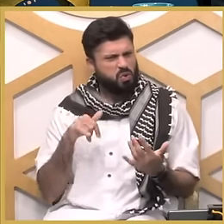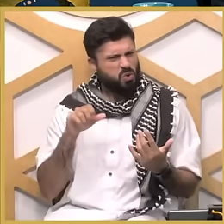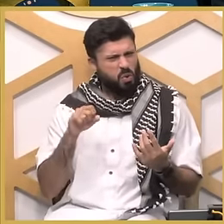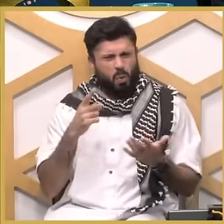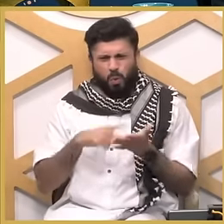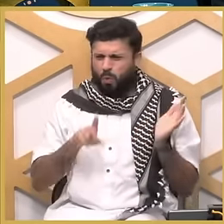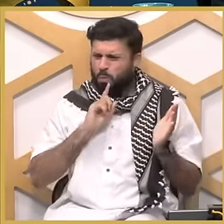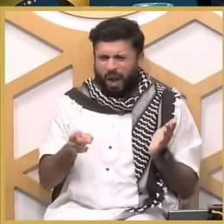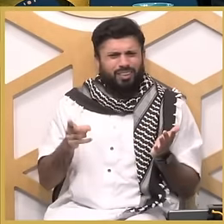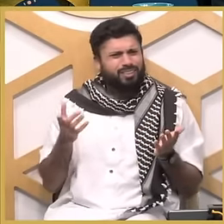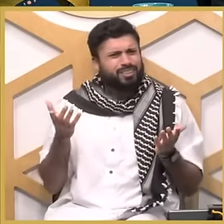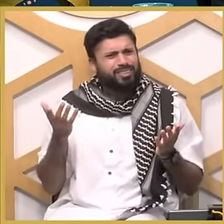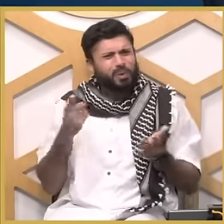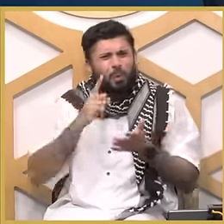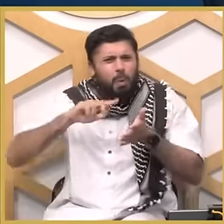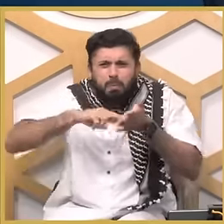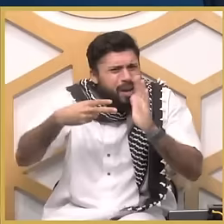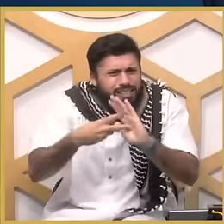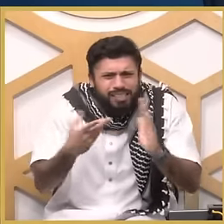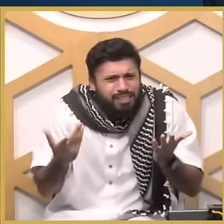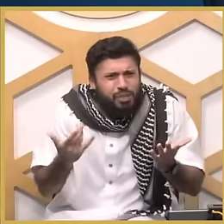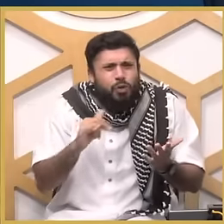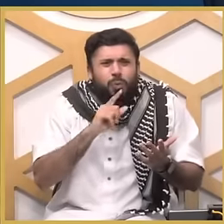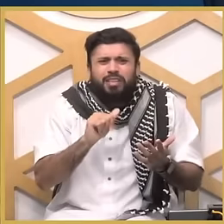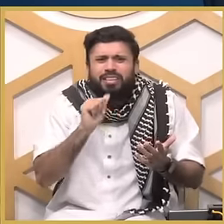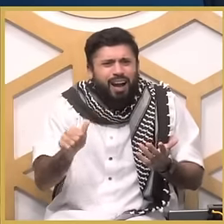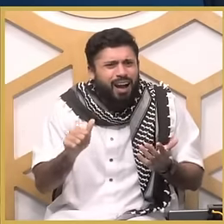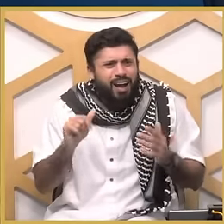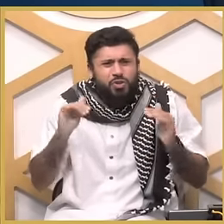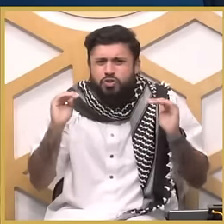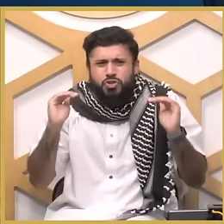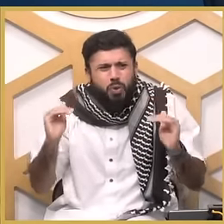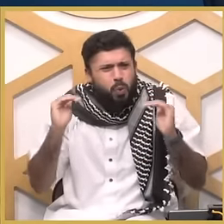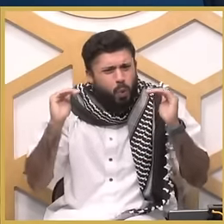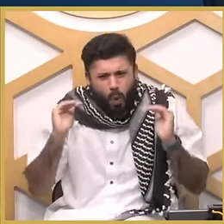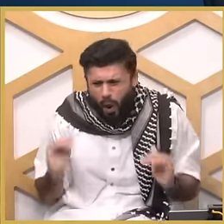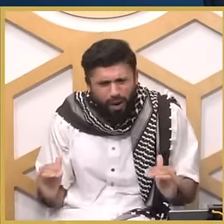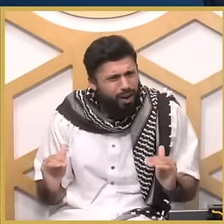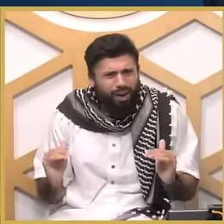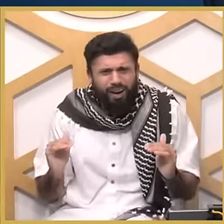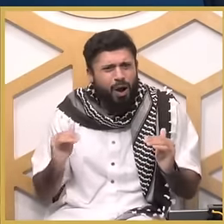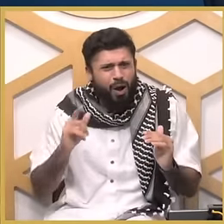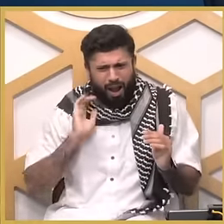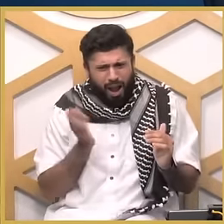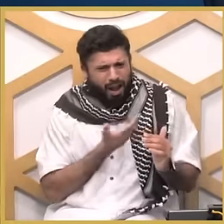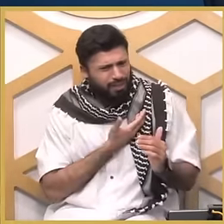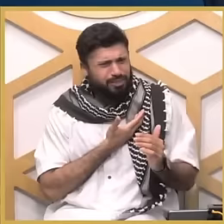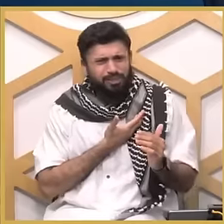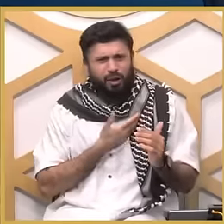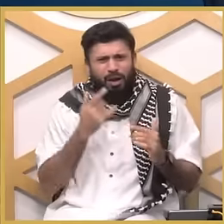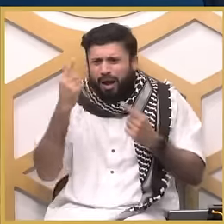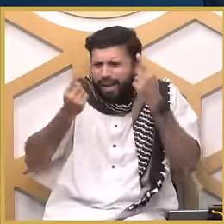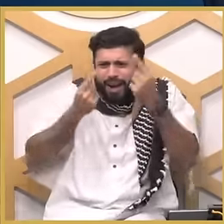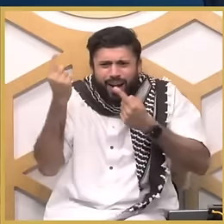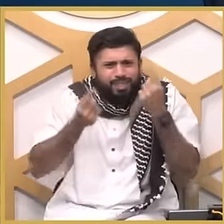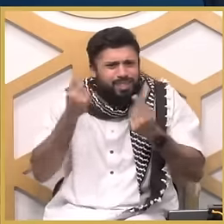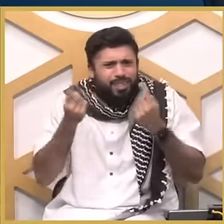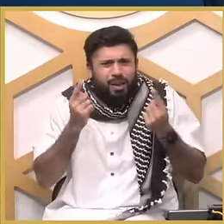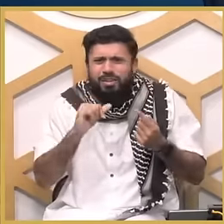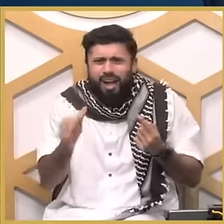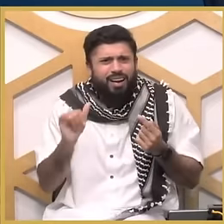low our way of thinking has become, unfortunately? Like, people know that some believers, yeah, because the Prophet mentioned the hadith, when the believer cross